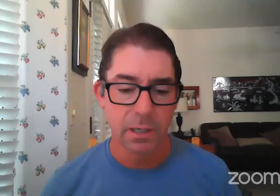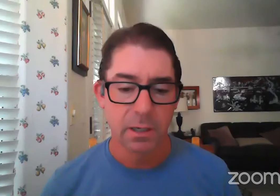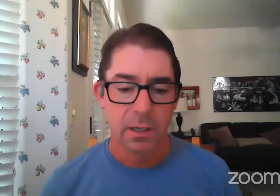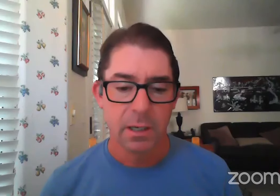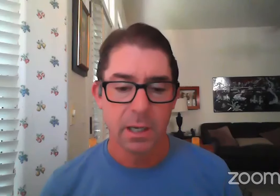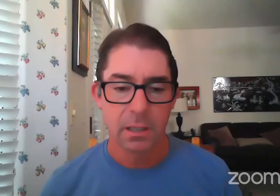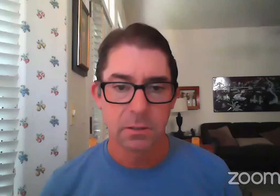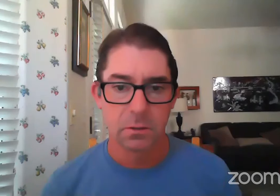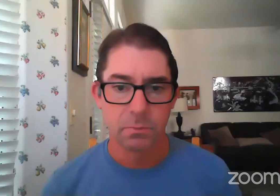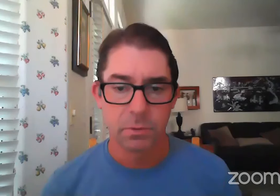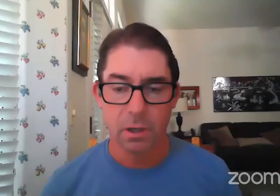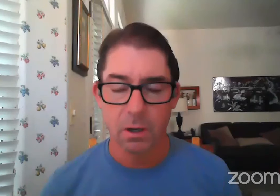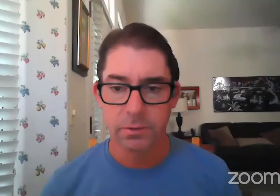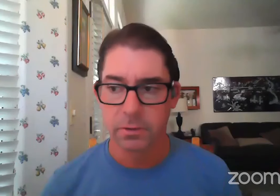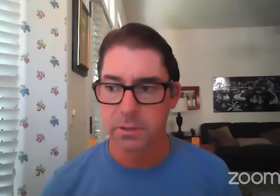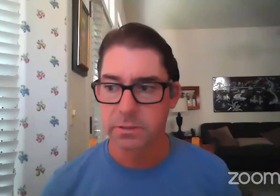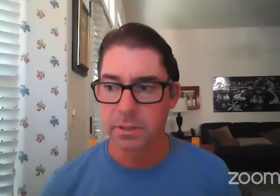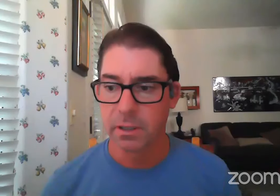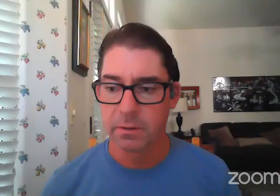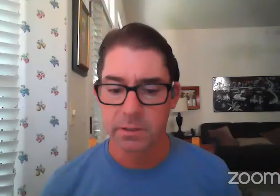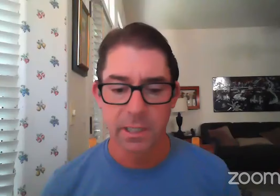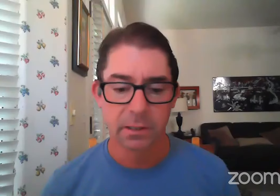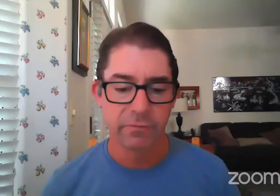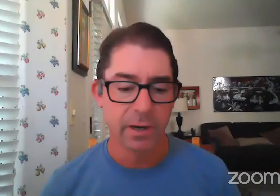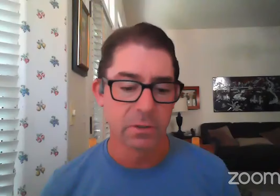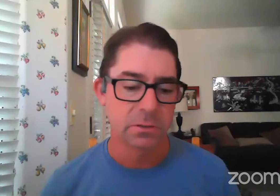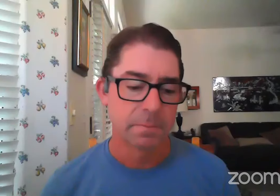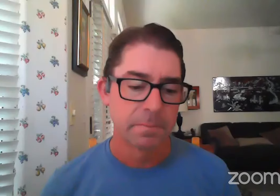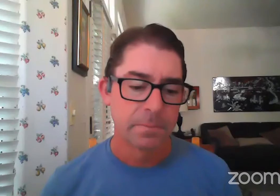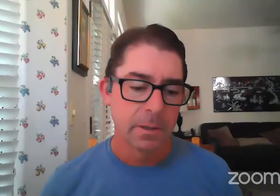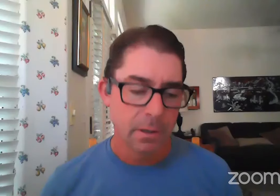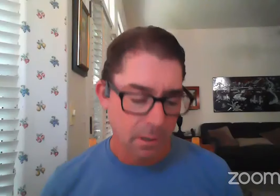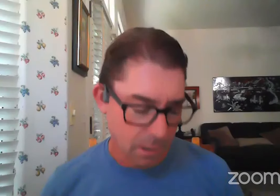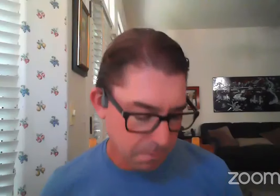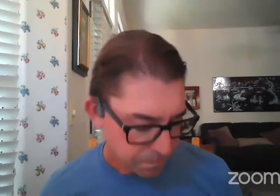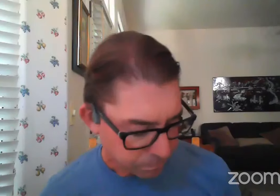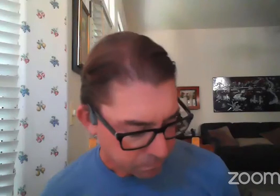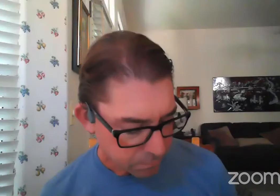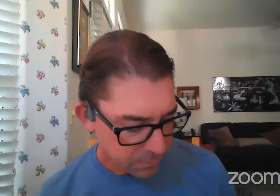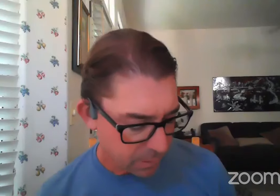that spread and to put a halt to this deadly virus.